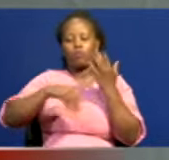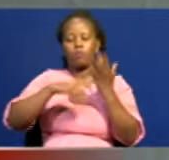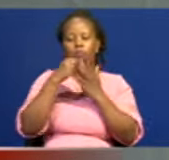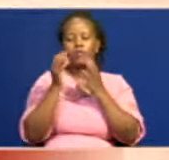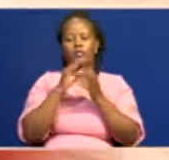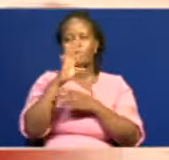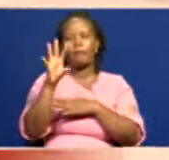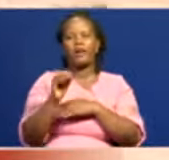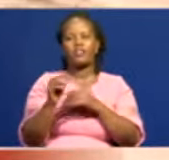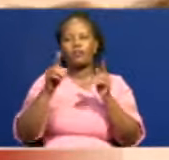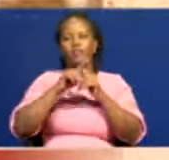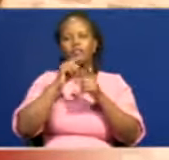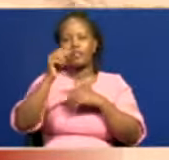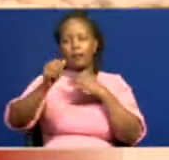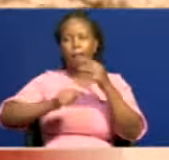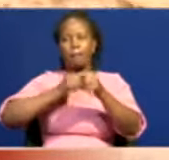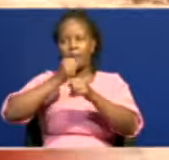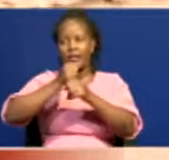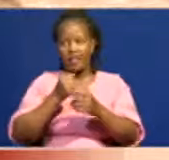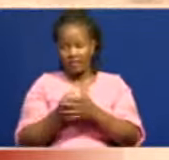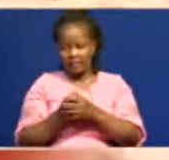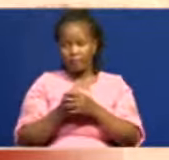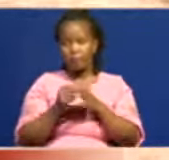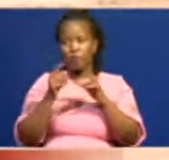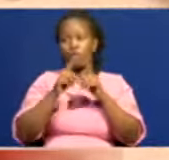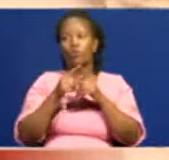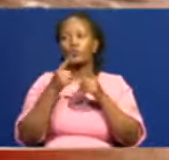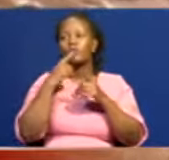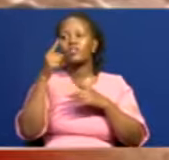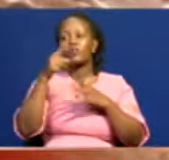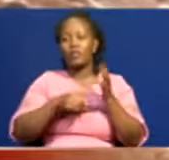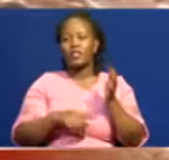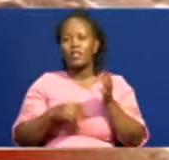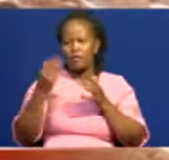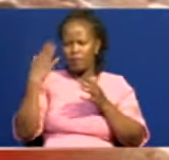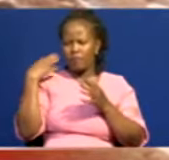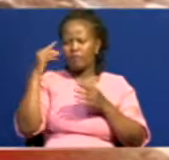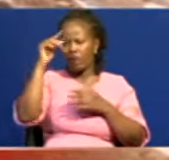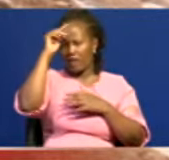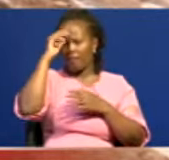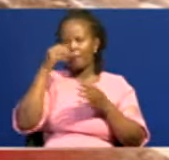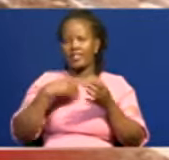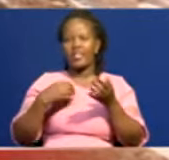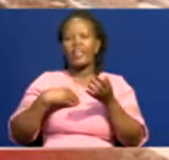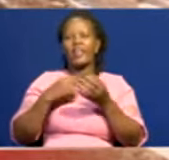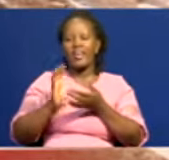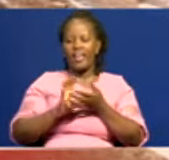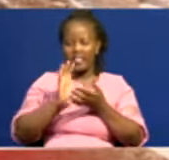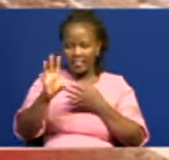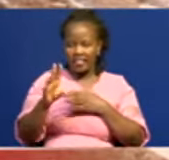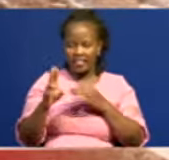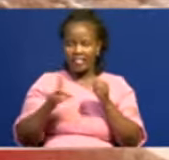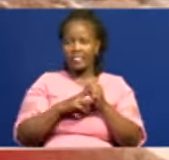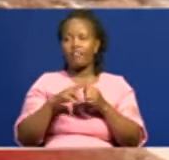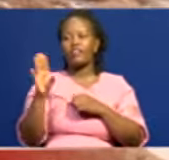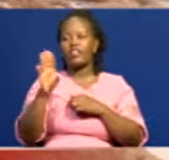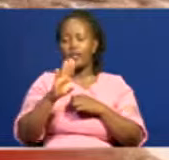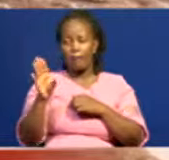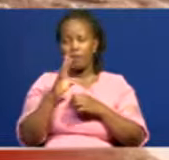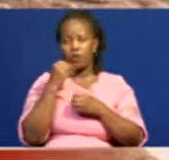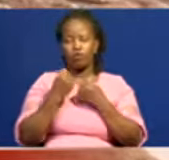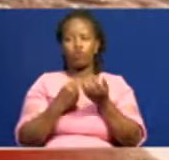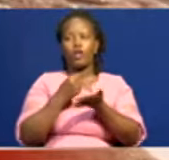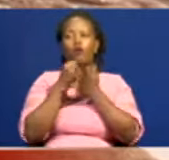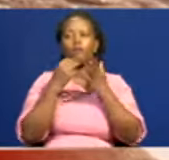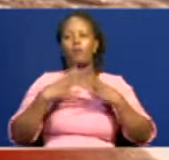financial year. Hata hivyo, sena asema Serikali ilikuwa imetenga shilingi bilioni sabaga wasaidia watiri wa mvua hiyo kutinchini.